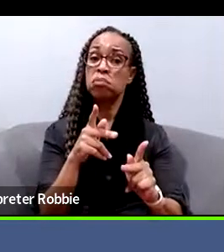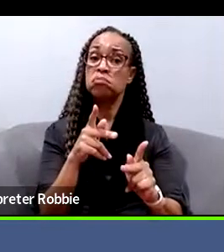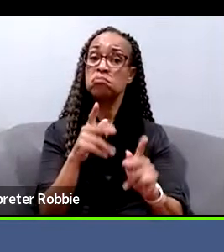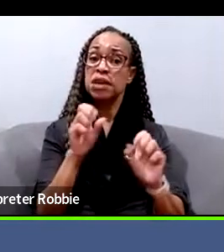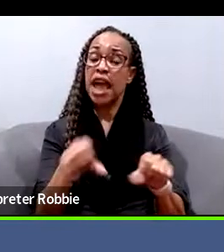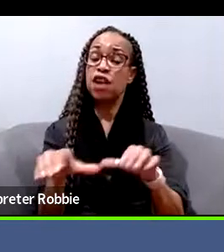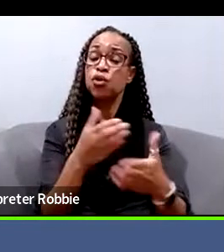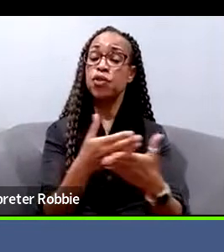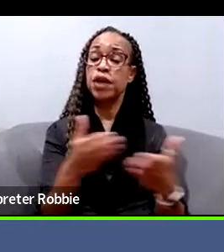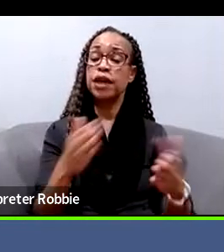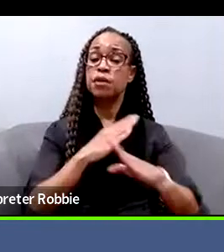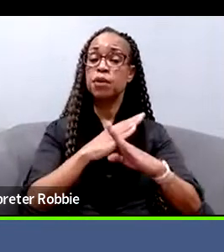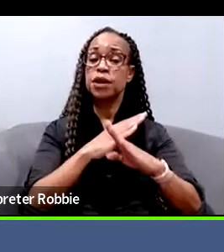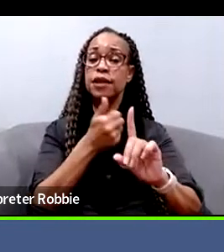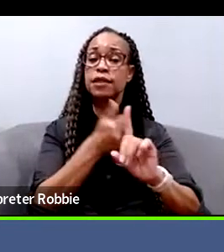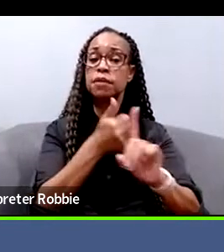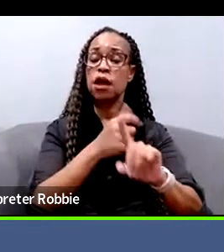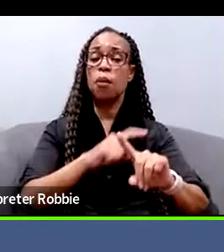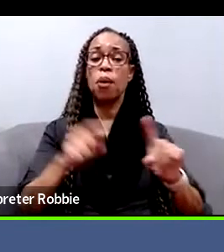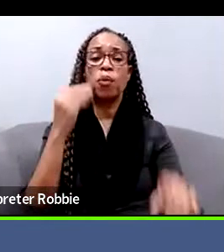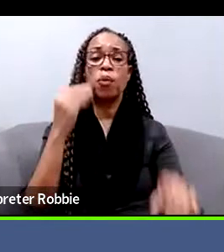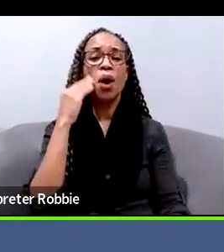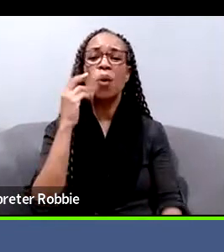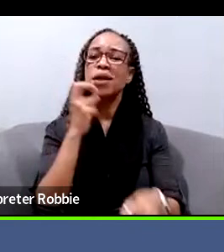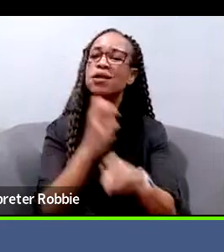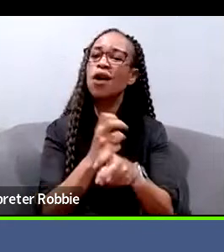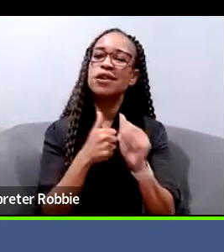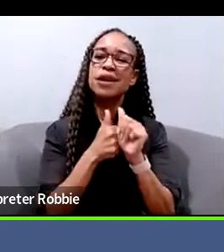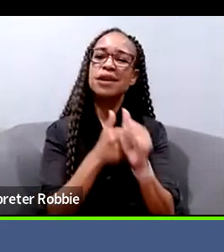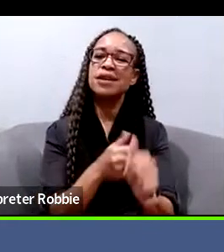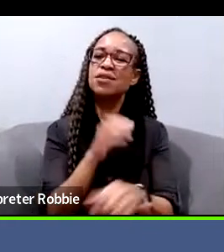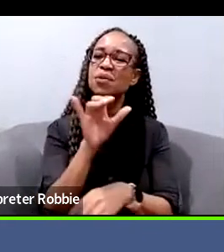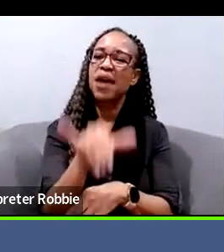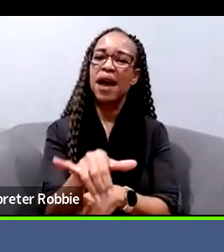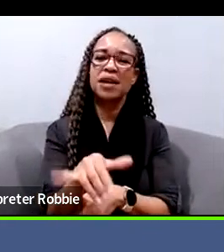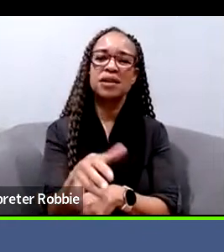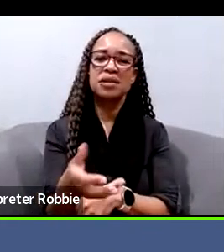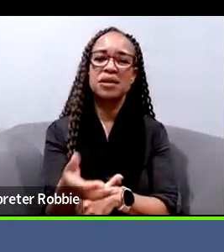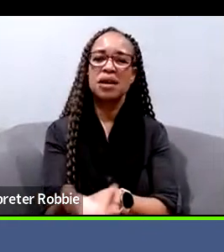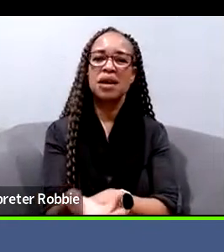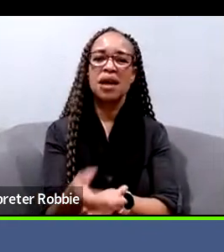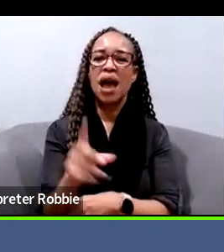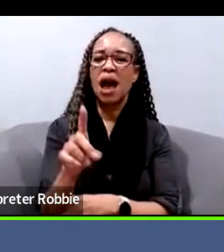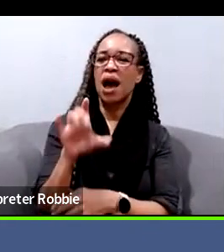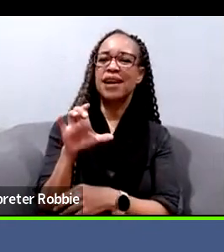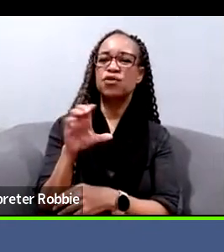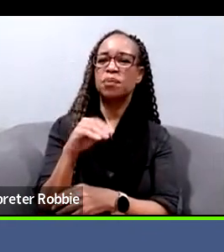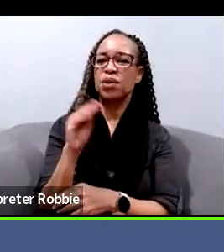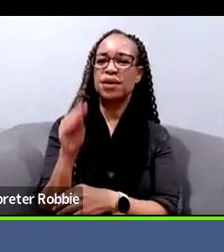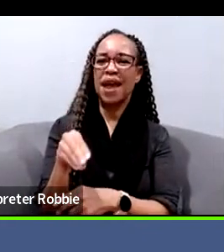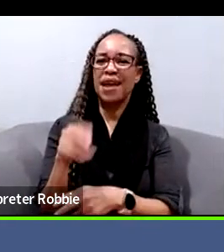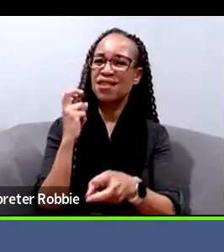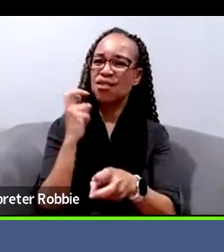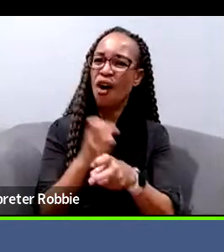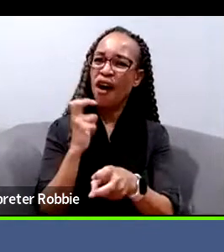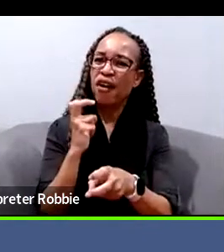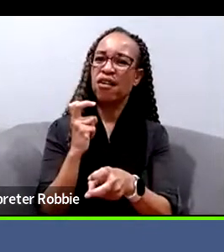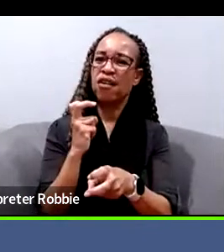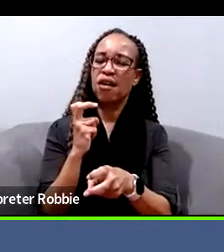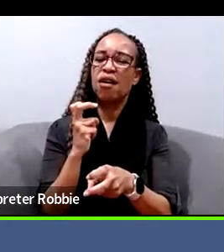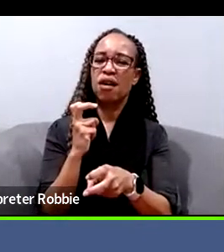but we all know it's hard to keep that up, at 100%.